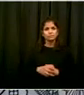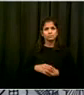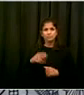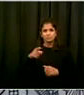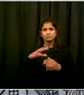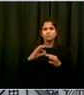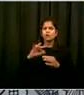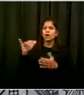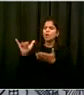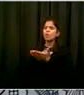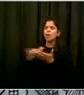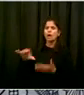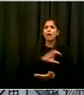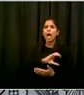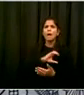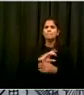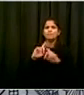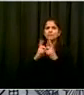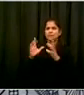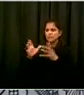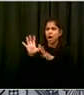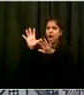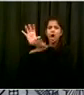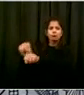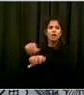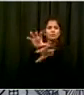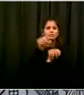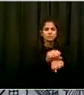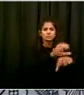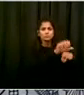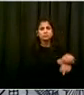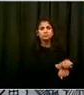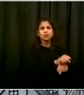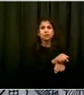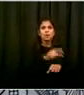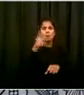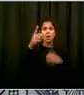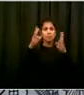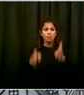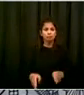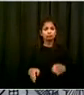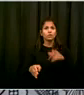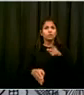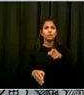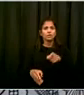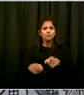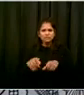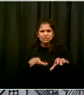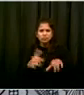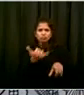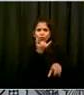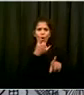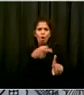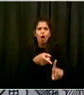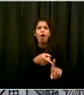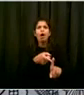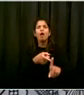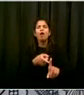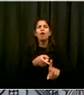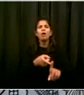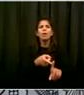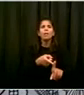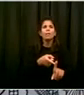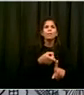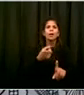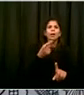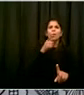legal observers at the June 4th Bronx protest. I'm just wondering, when did you learn of those